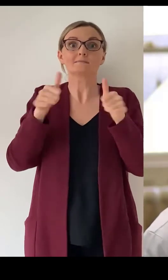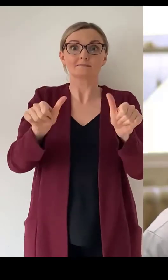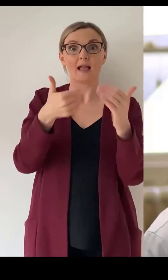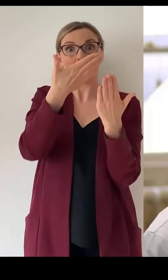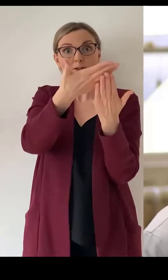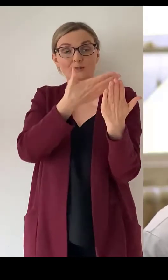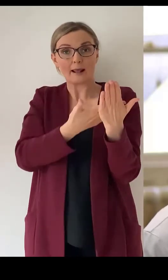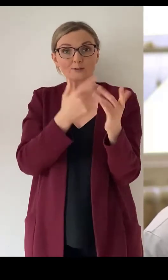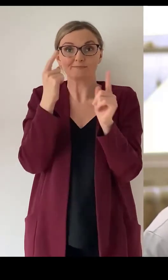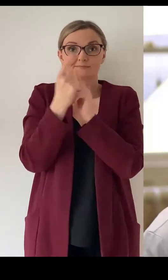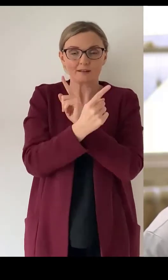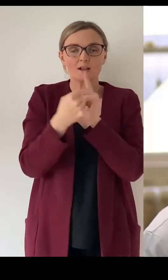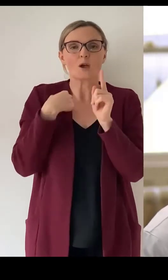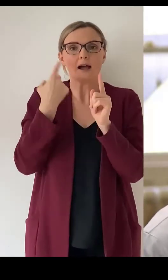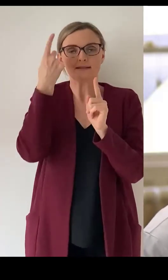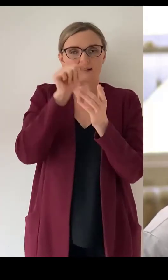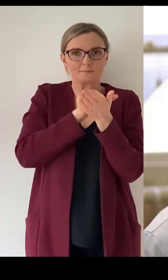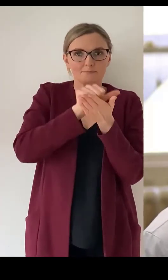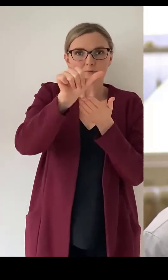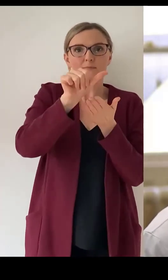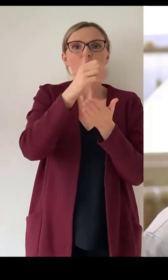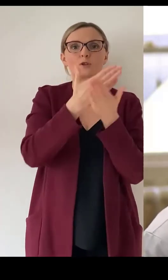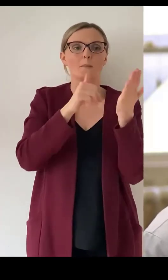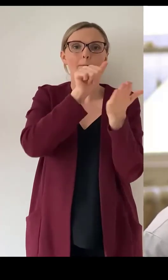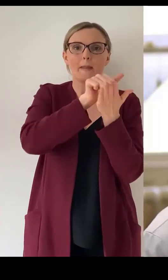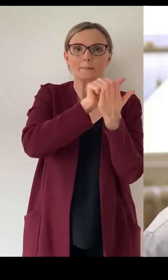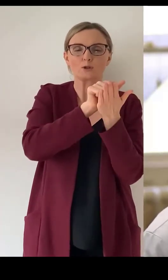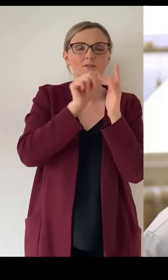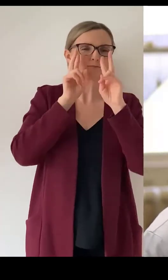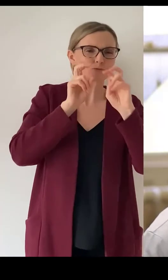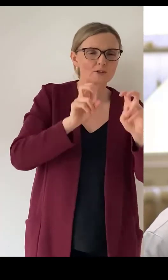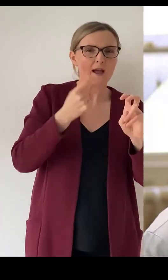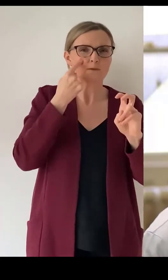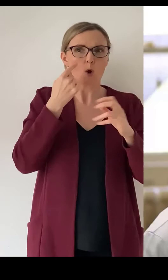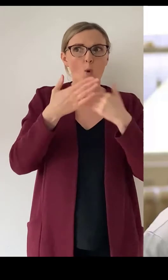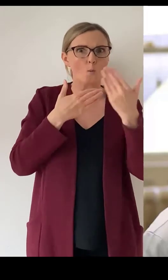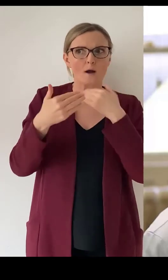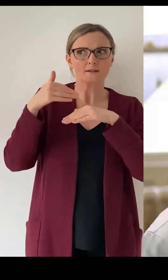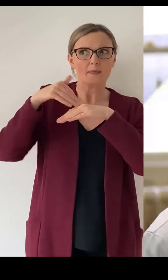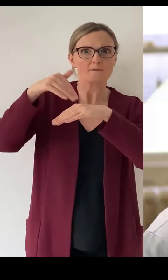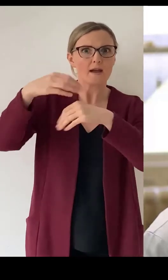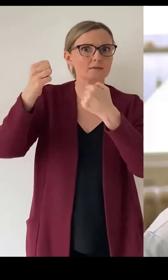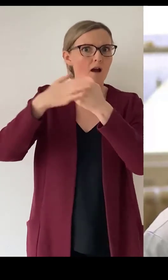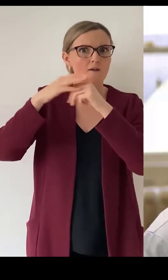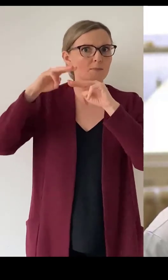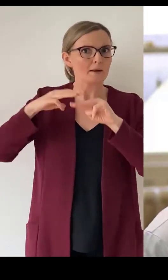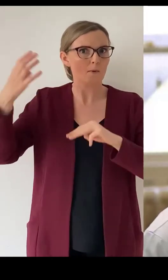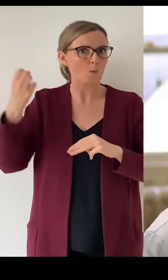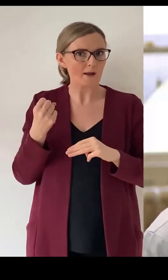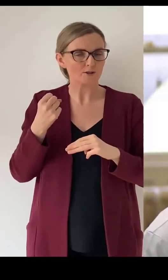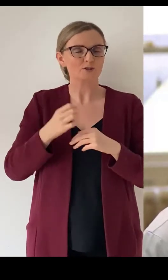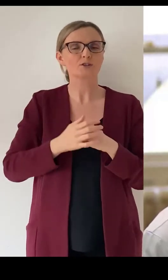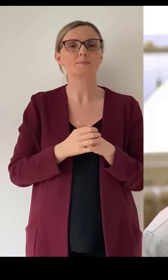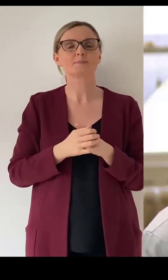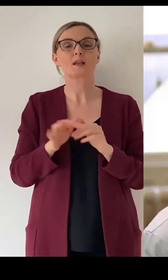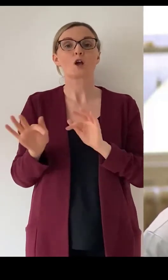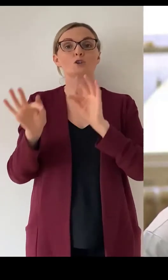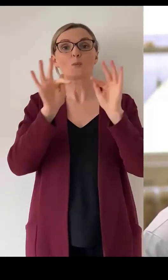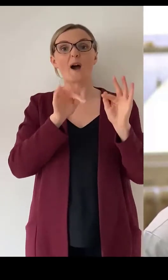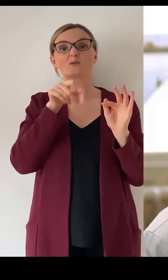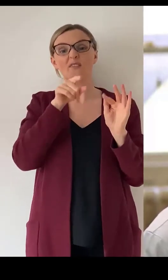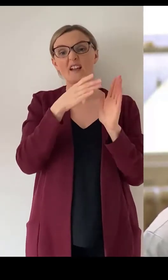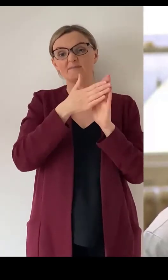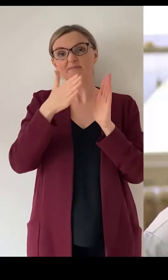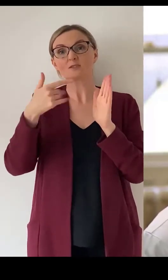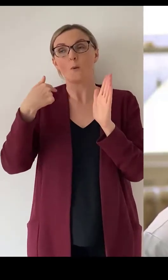published a number of papers evaluating the actual consequences. Subsequent to that, I've worked on papers